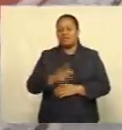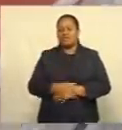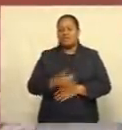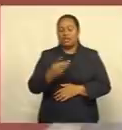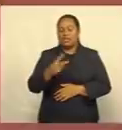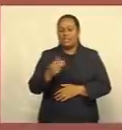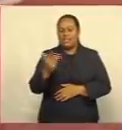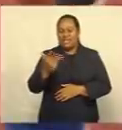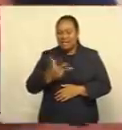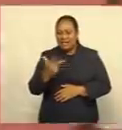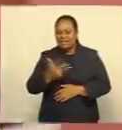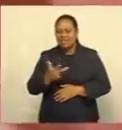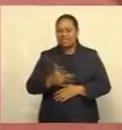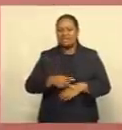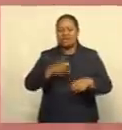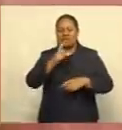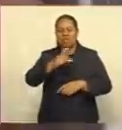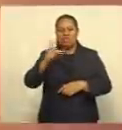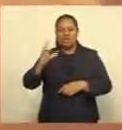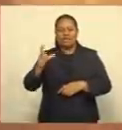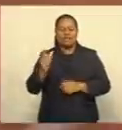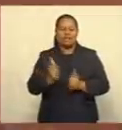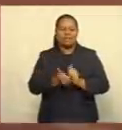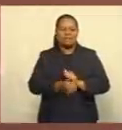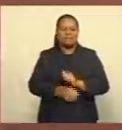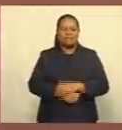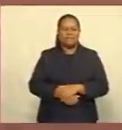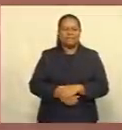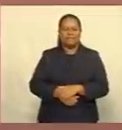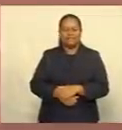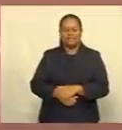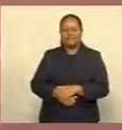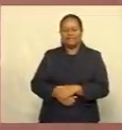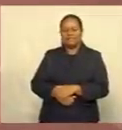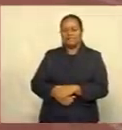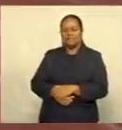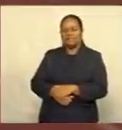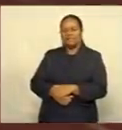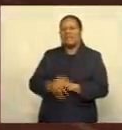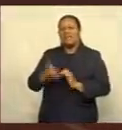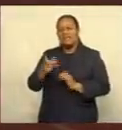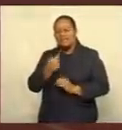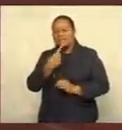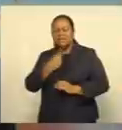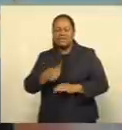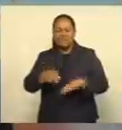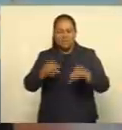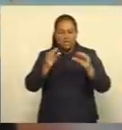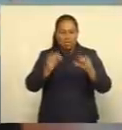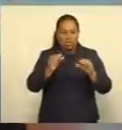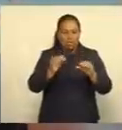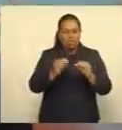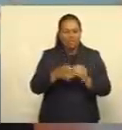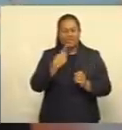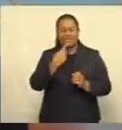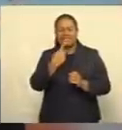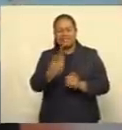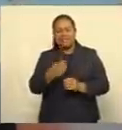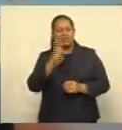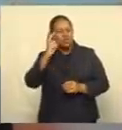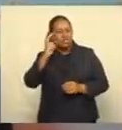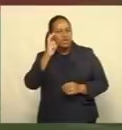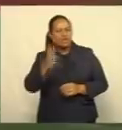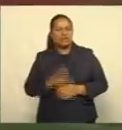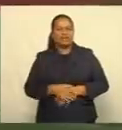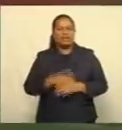his coach can still compete. some of the coaches, they only train and the athletes, but these coaches used to train with me